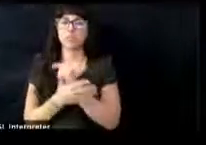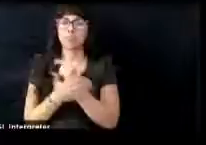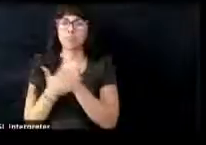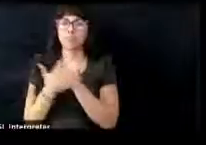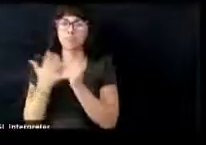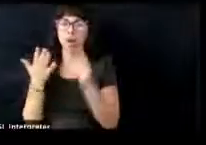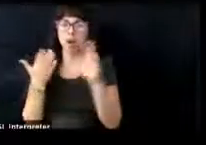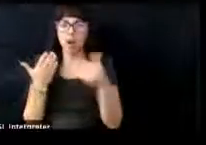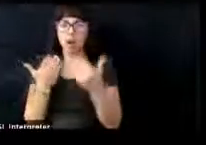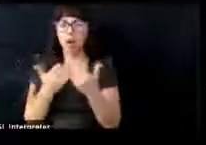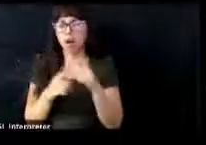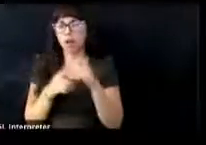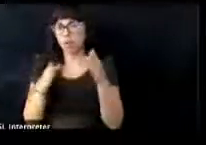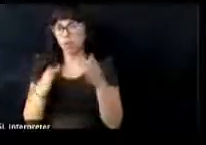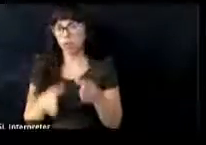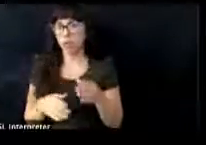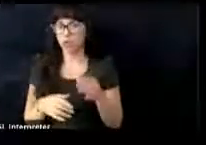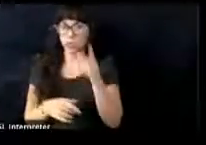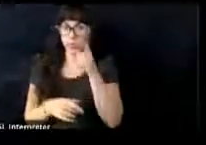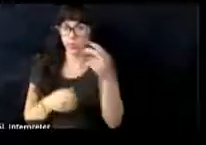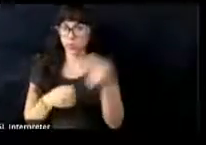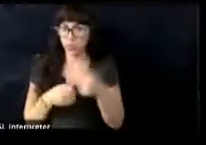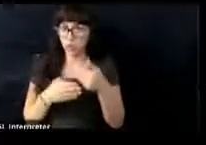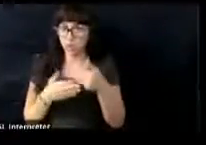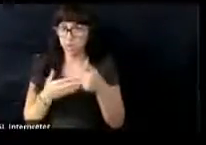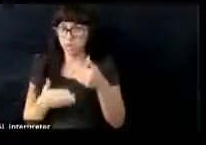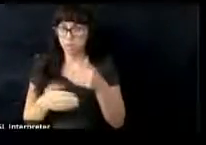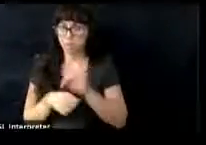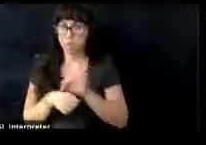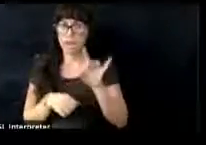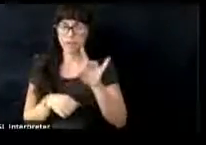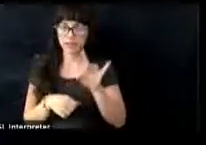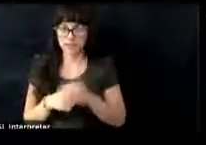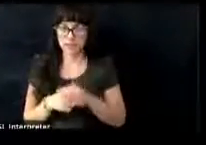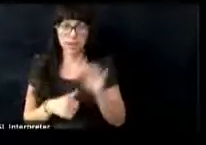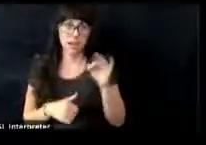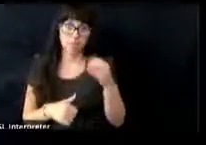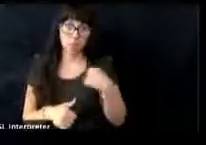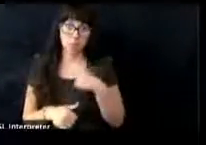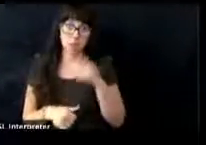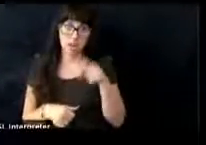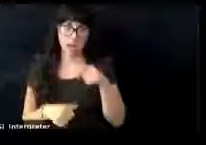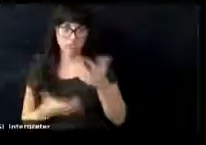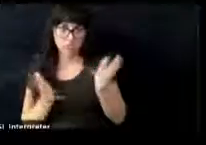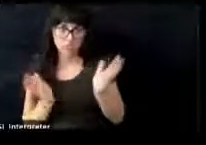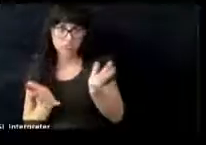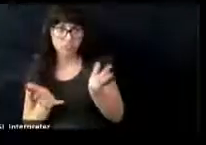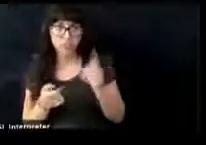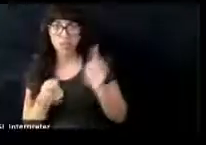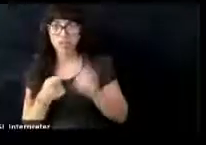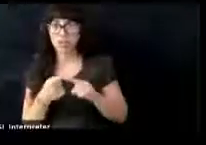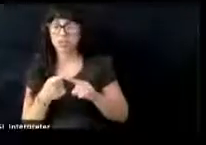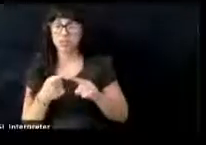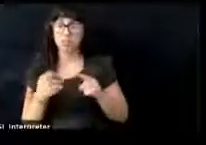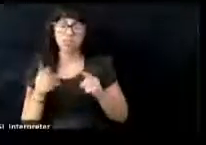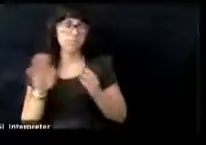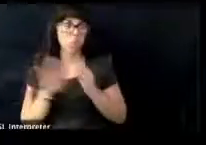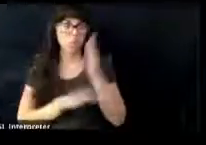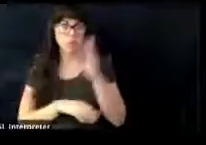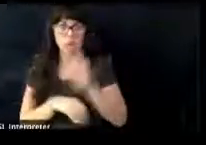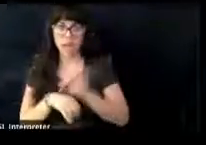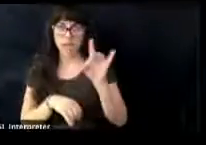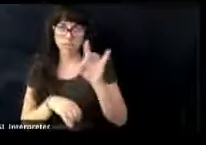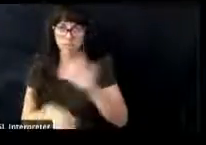in the queue at that time to include going beyond 8 p.m. if needed. I will pass this over to Katie, our comment